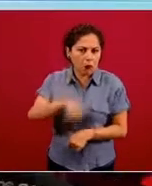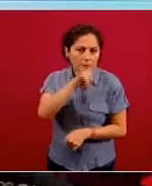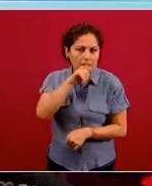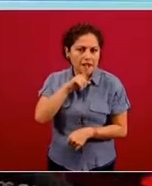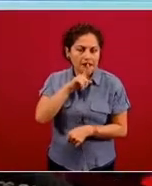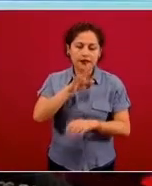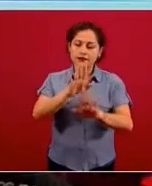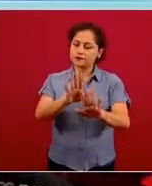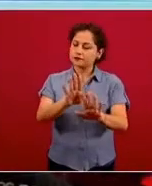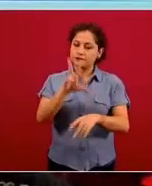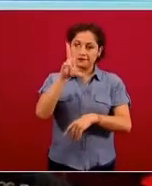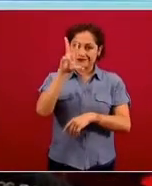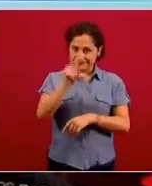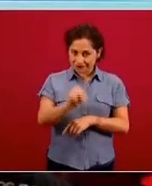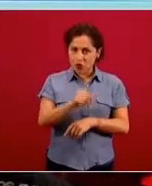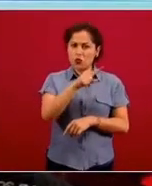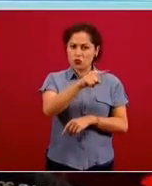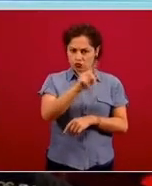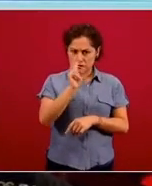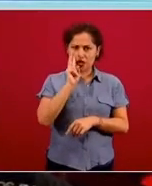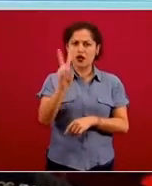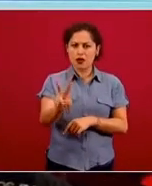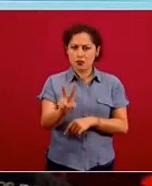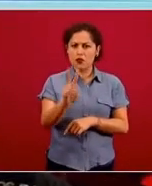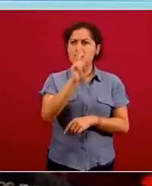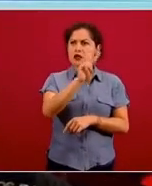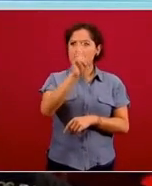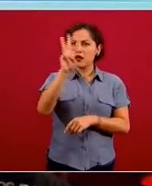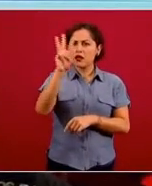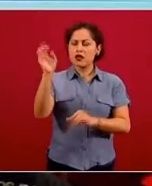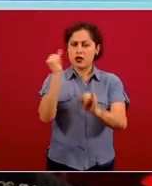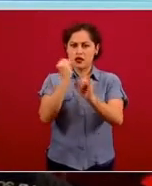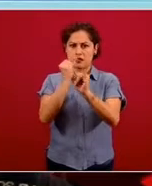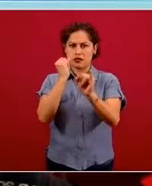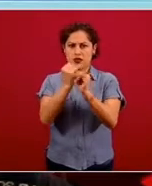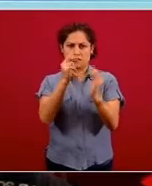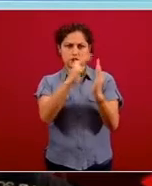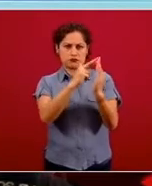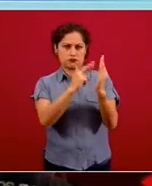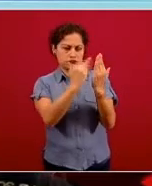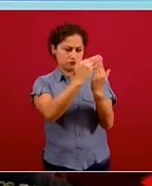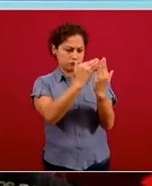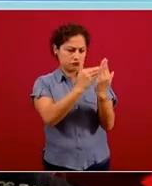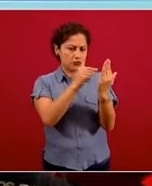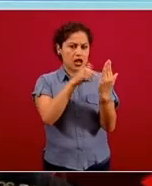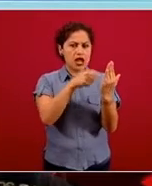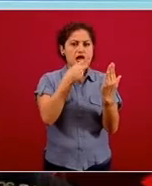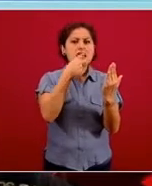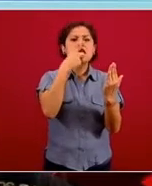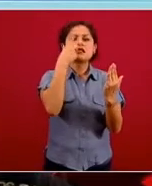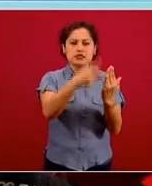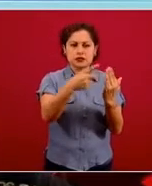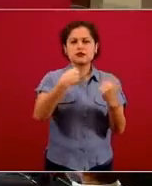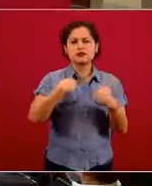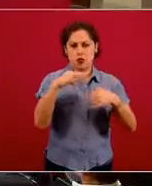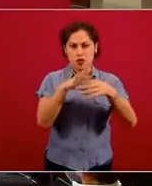into detail on this because there has been information circulating in the media regarding that this could be a way